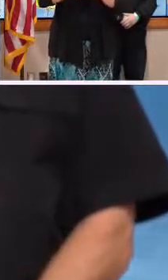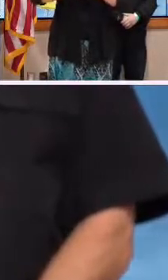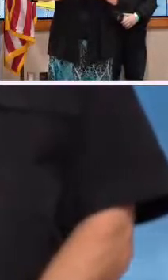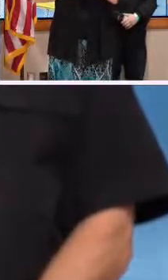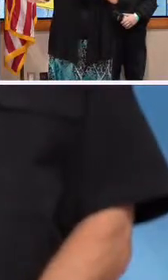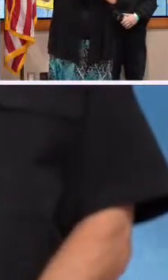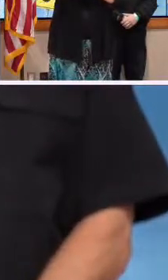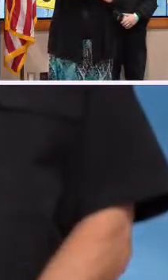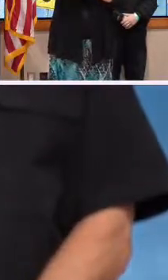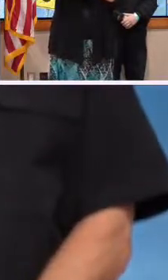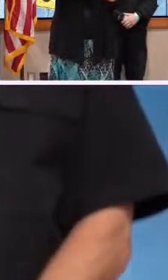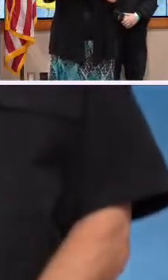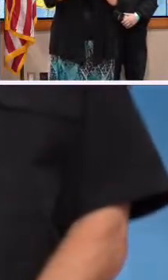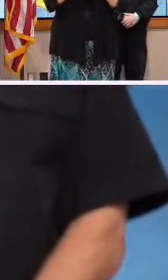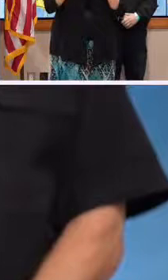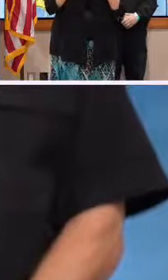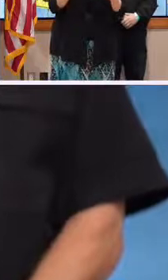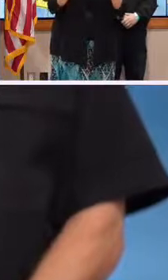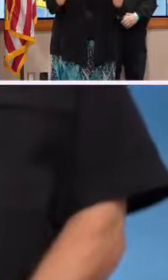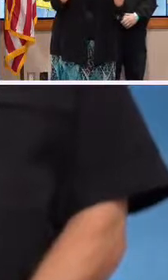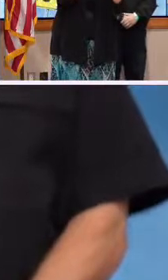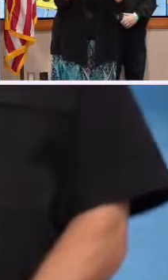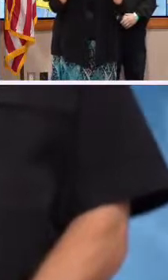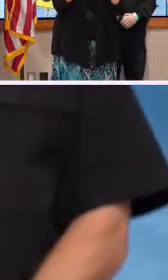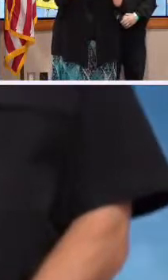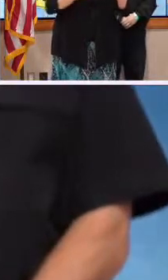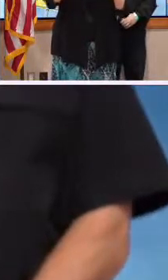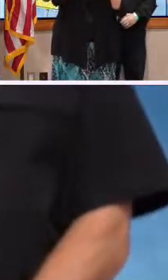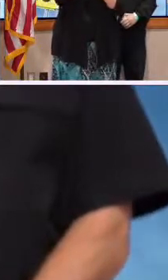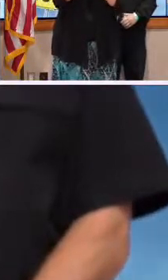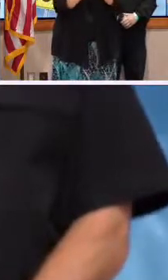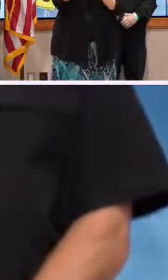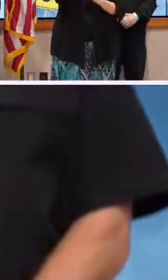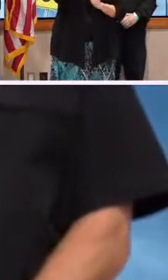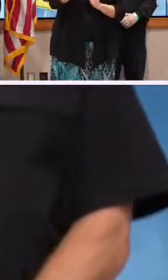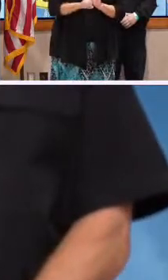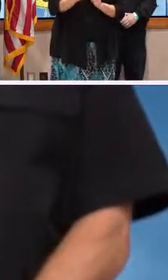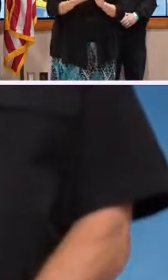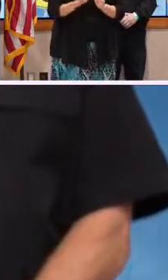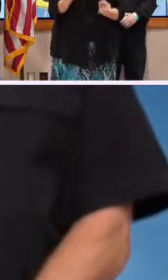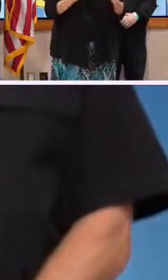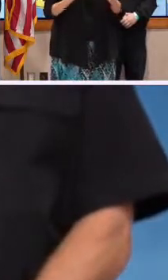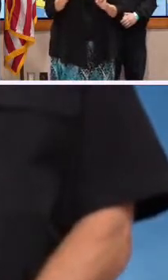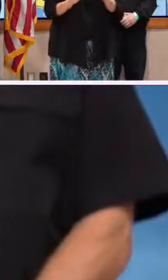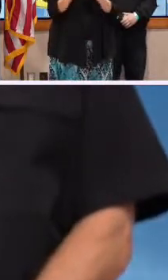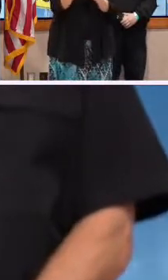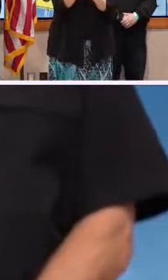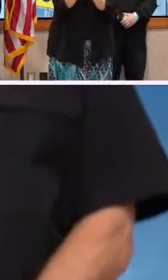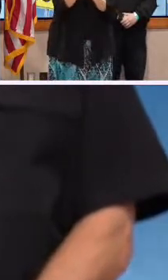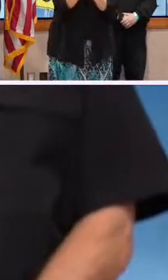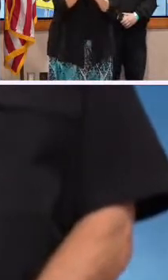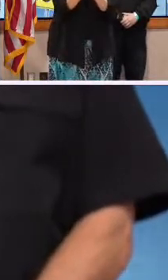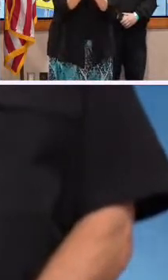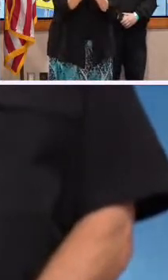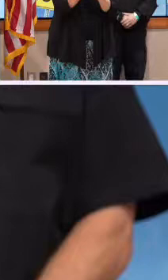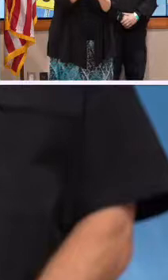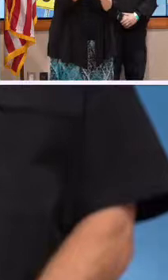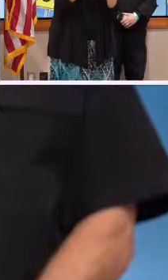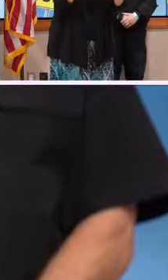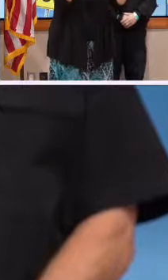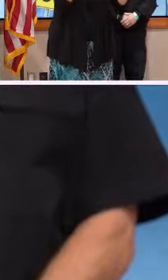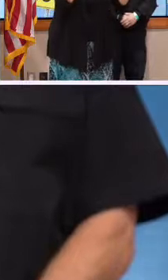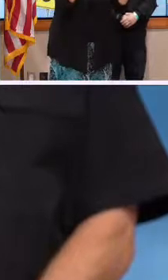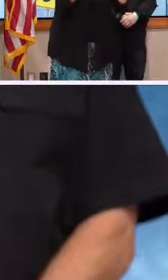swath of our state. So all of these workers and folks who are going to deal with the electricity